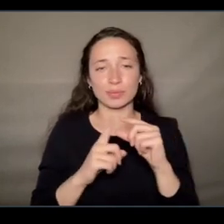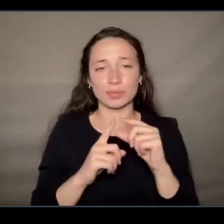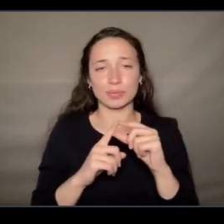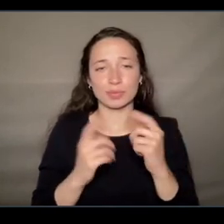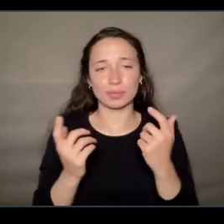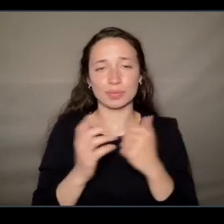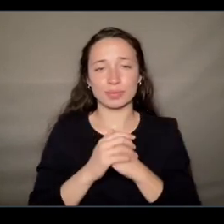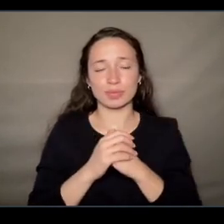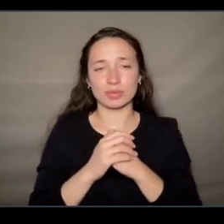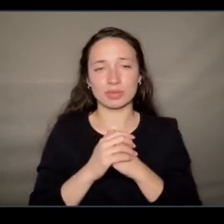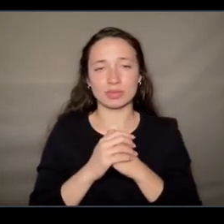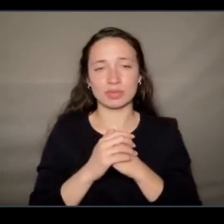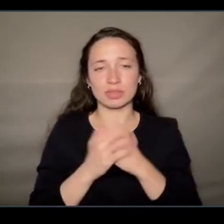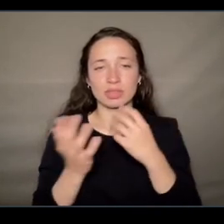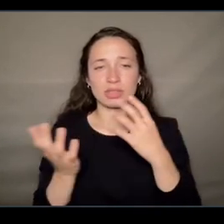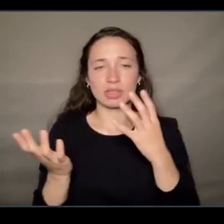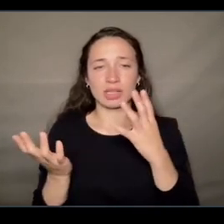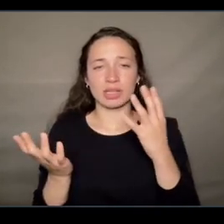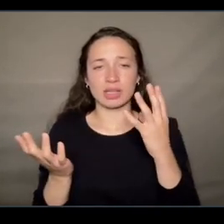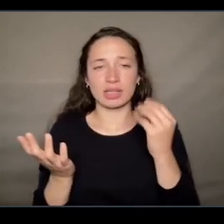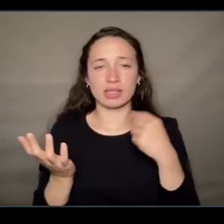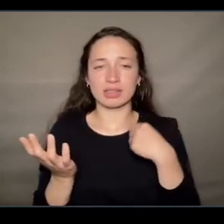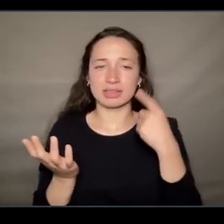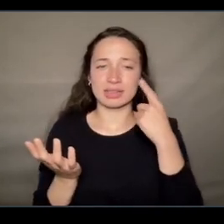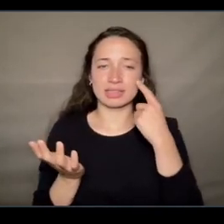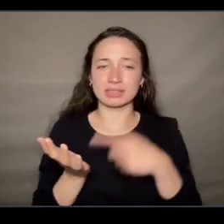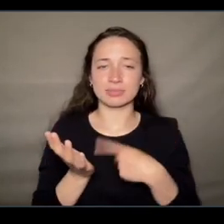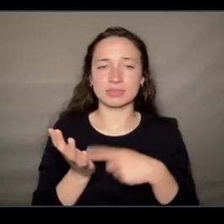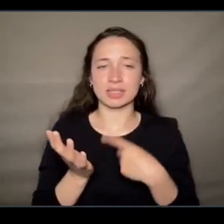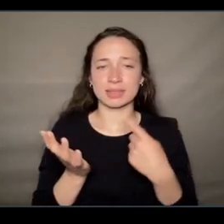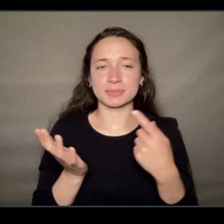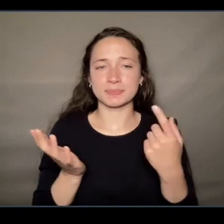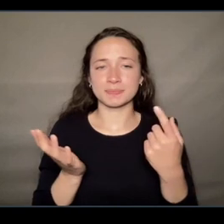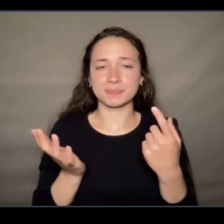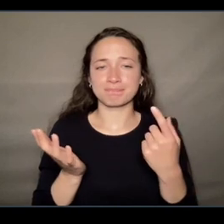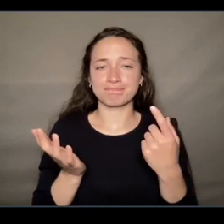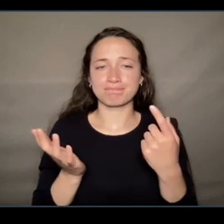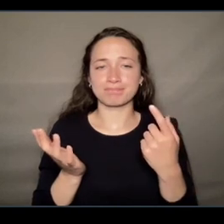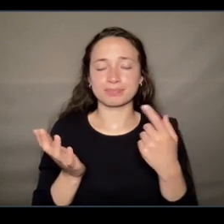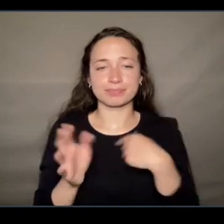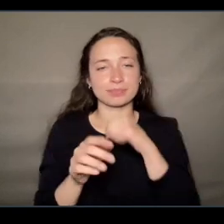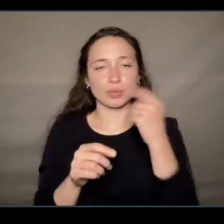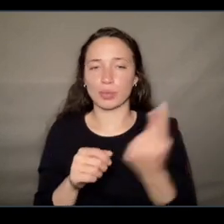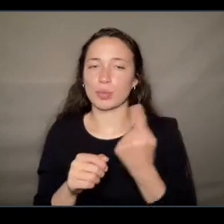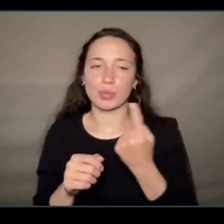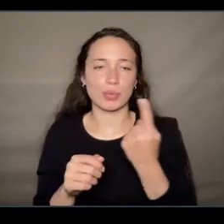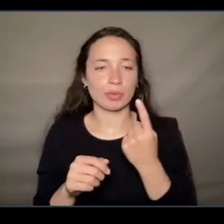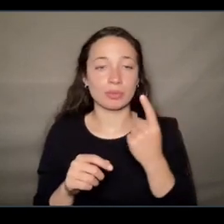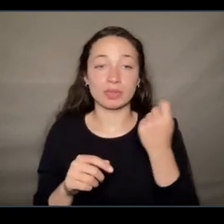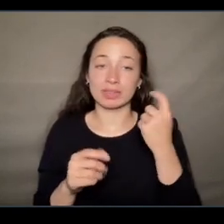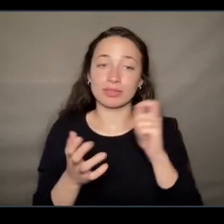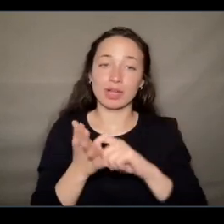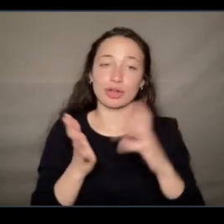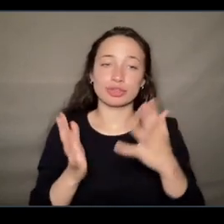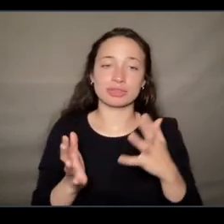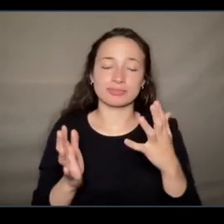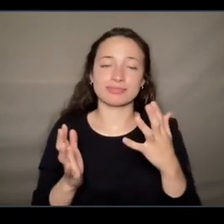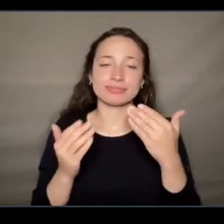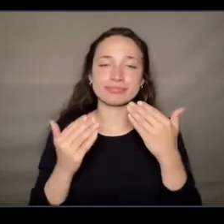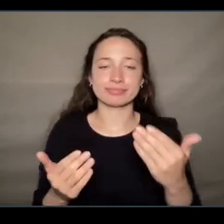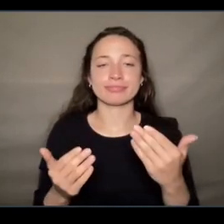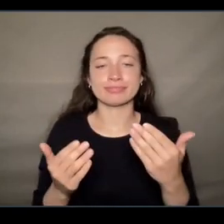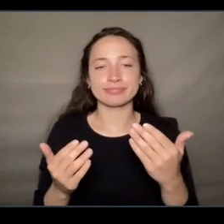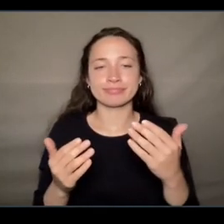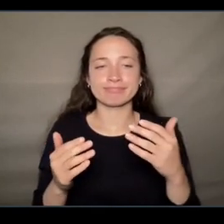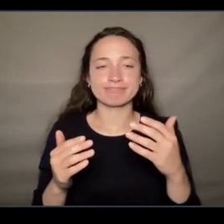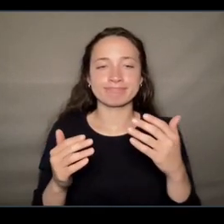Confluence is a beautiful word too. And I think sometimes, and I know I'm not alone with this, that writers take the